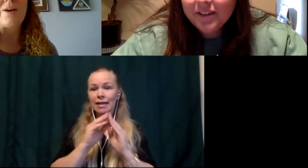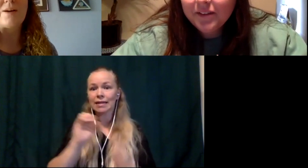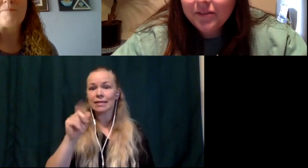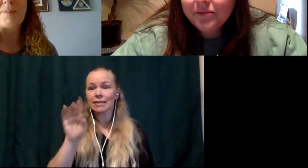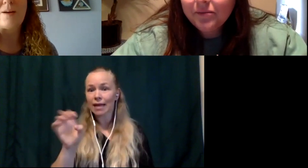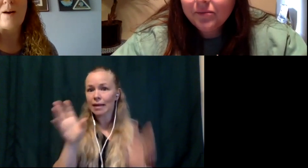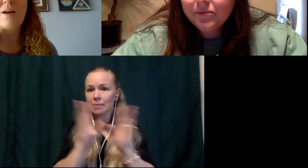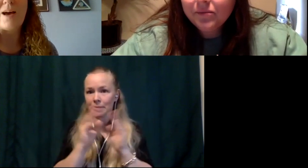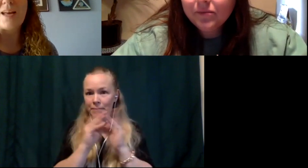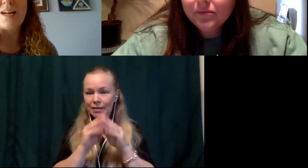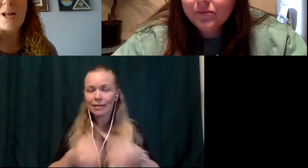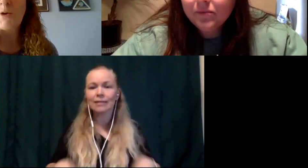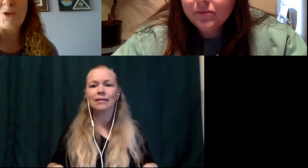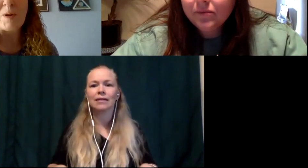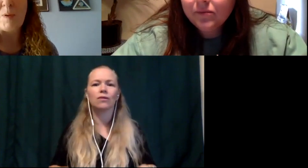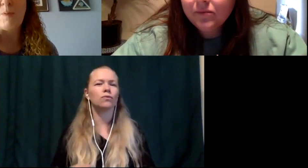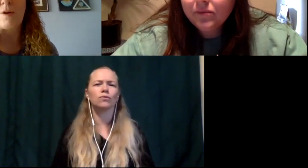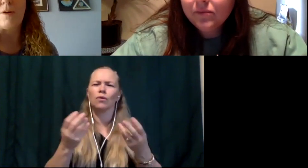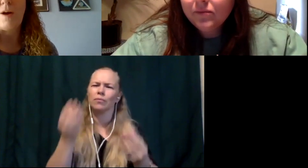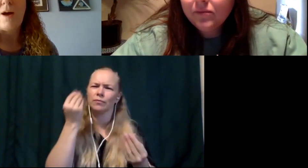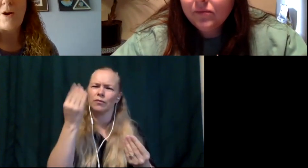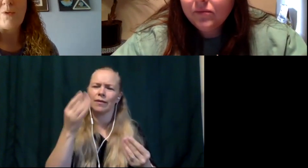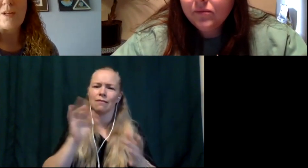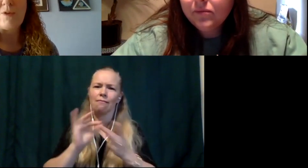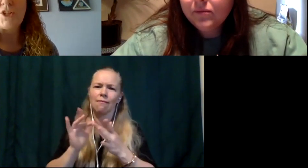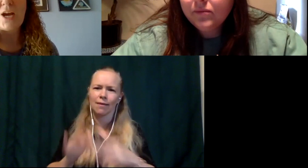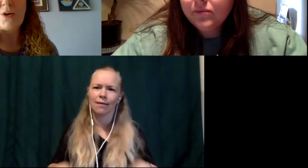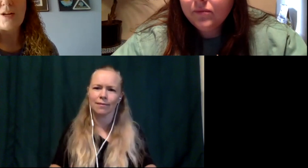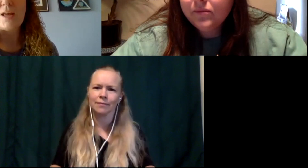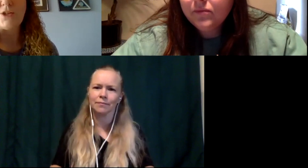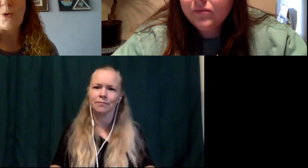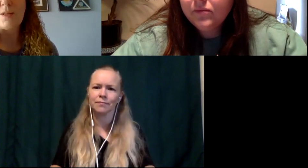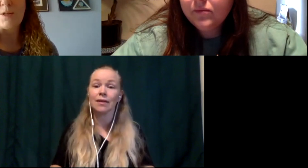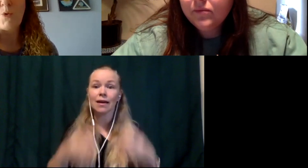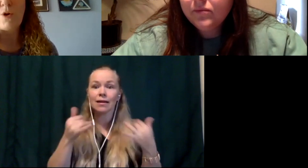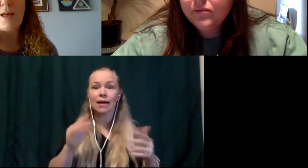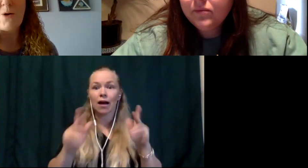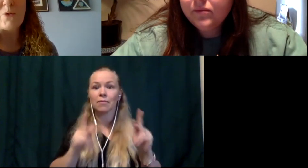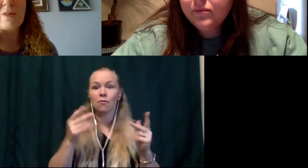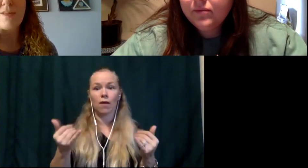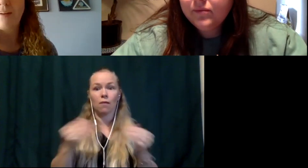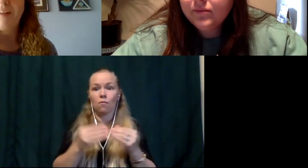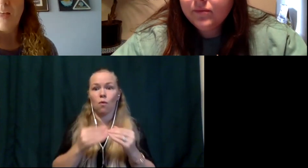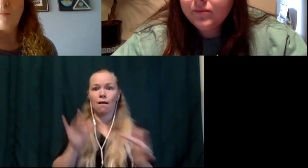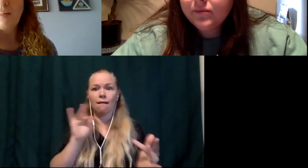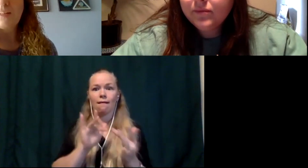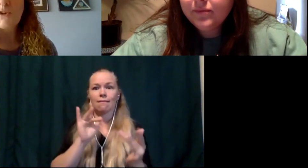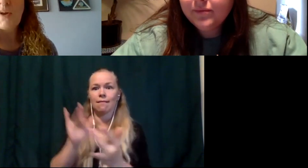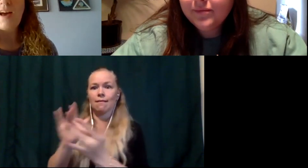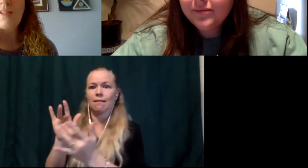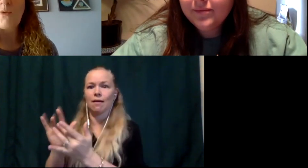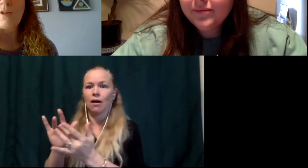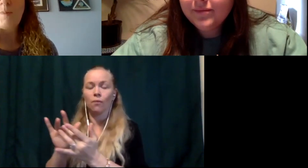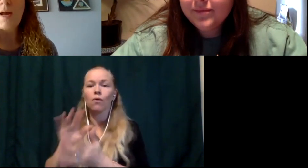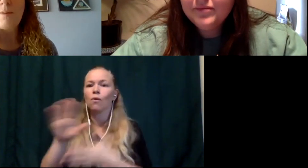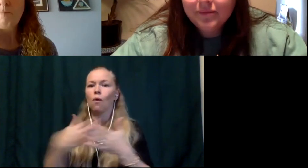much online. And I know so many people are really reaching out and doing this more now with everything that's going